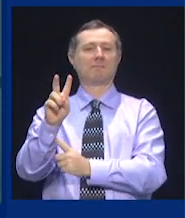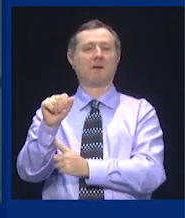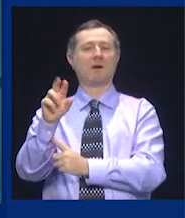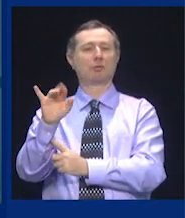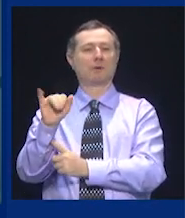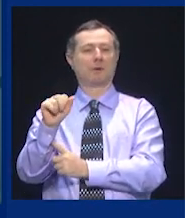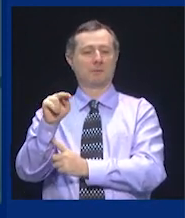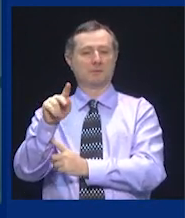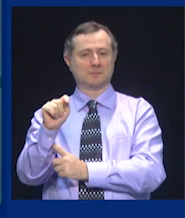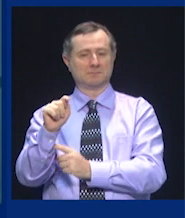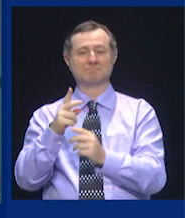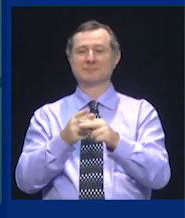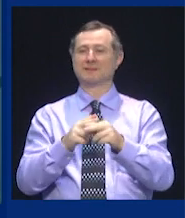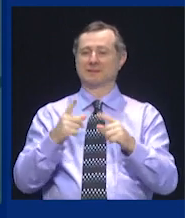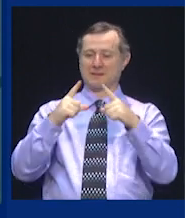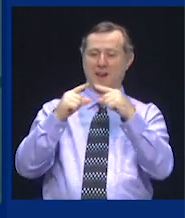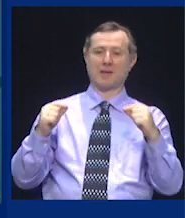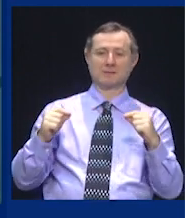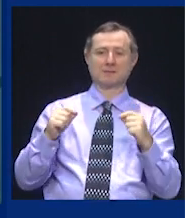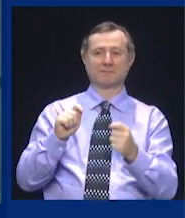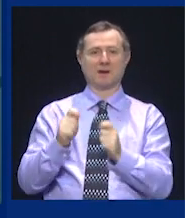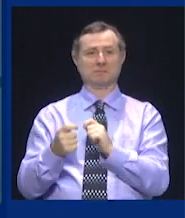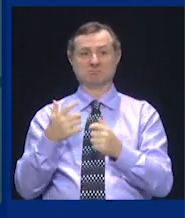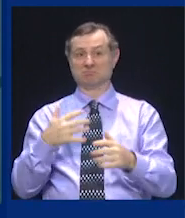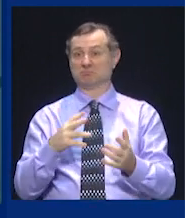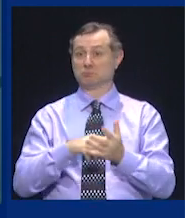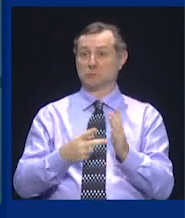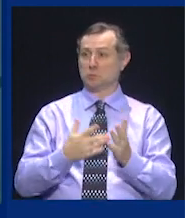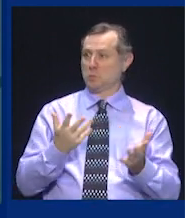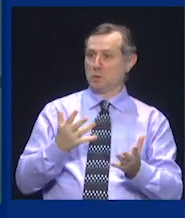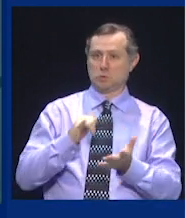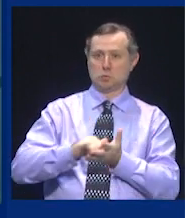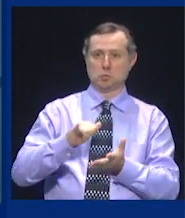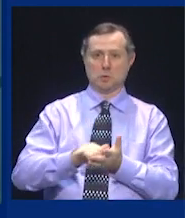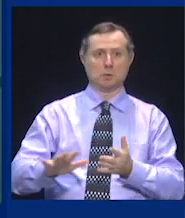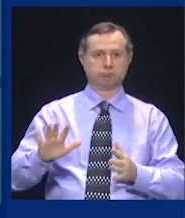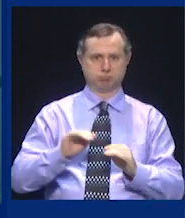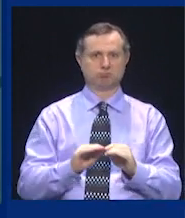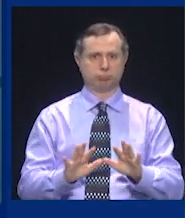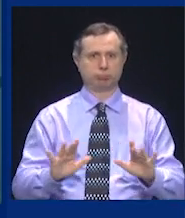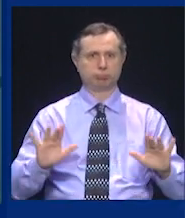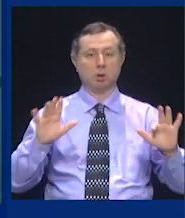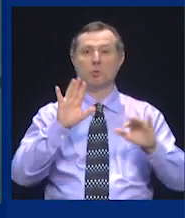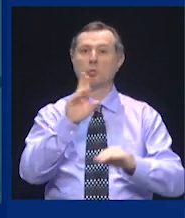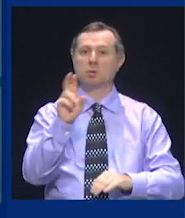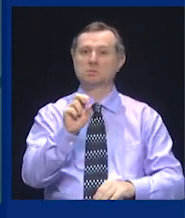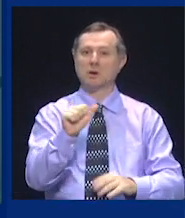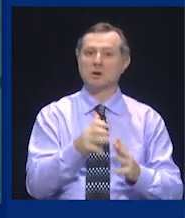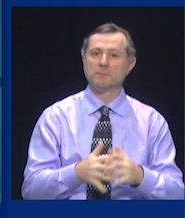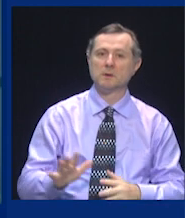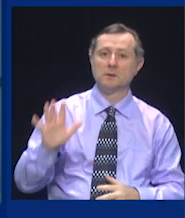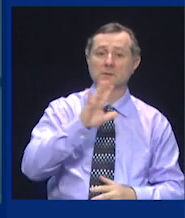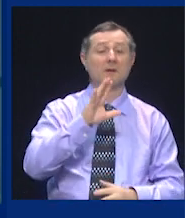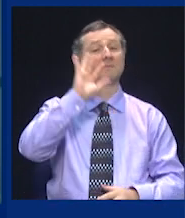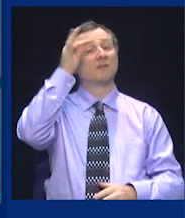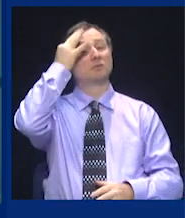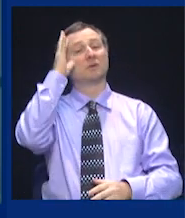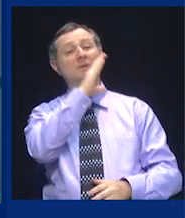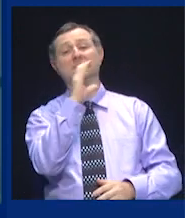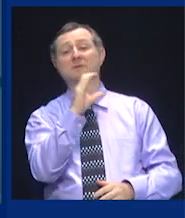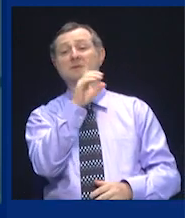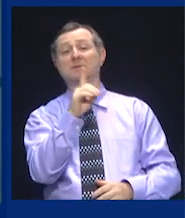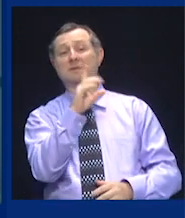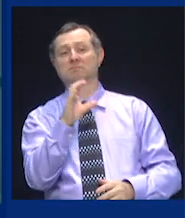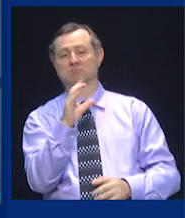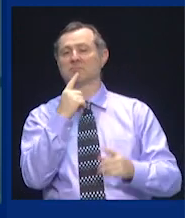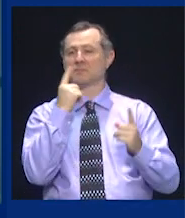not just the people of the state, but people all across the nation. CDC came out with new guidance, which was dramatically different